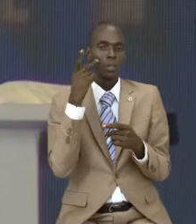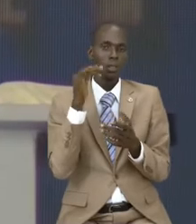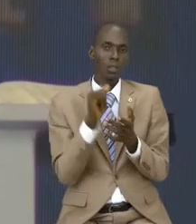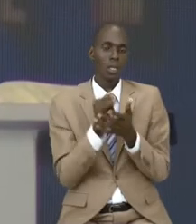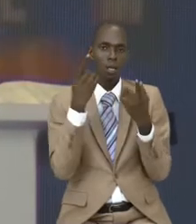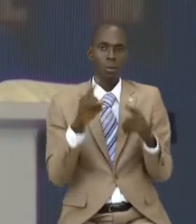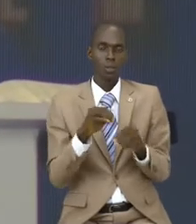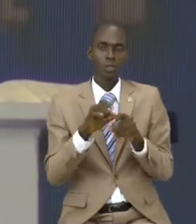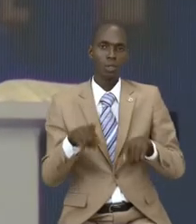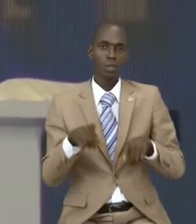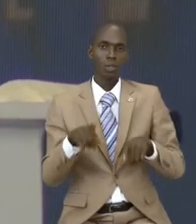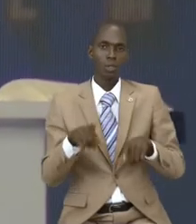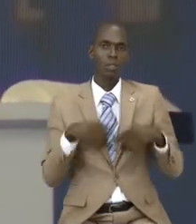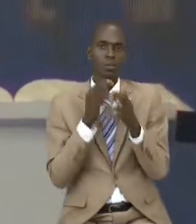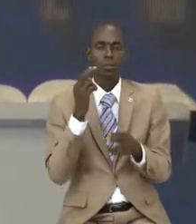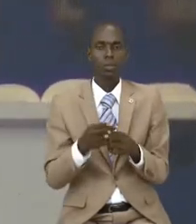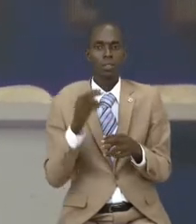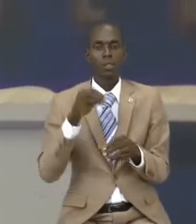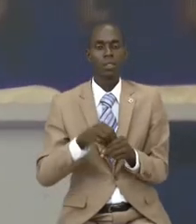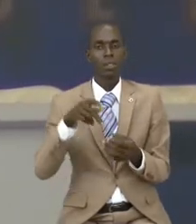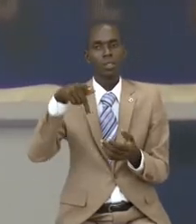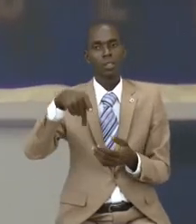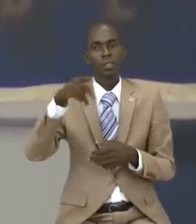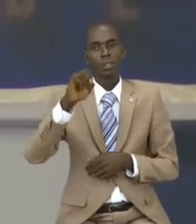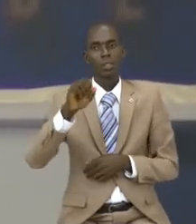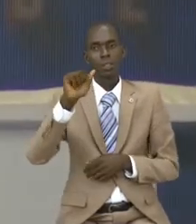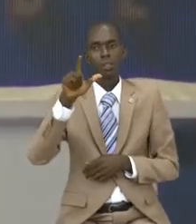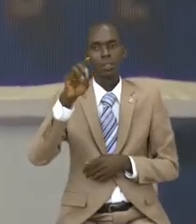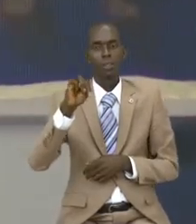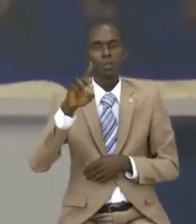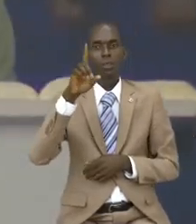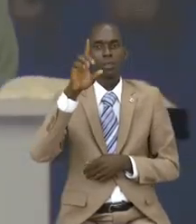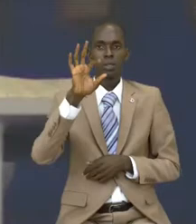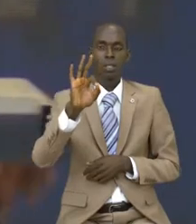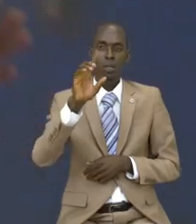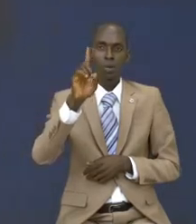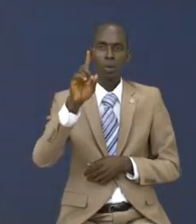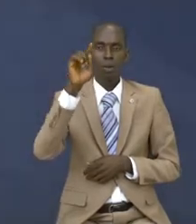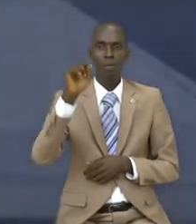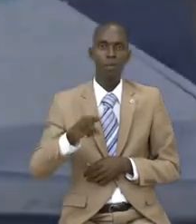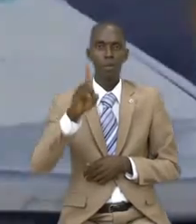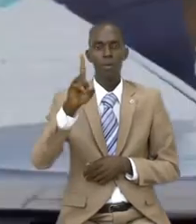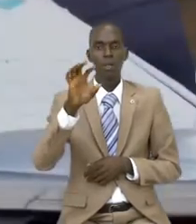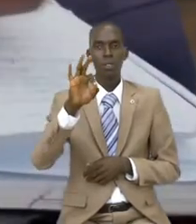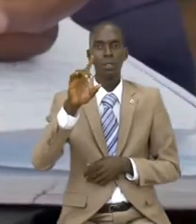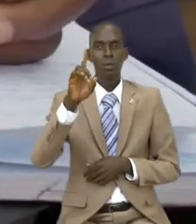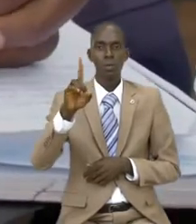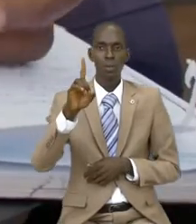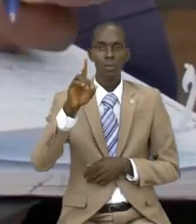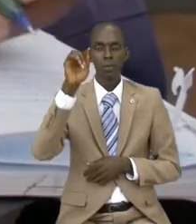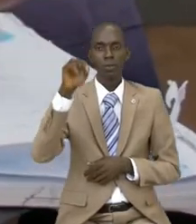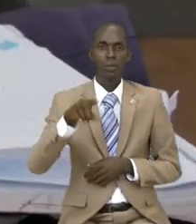life. Look at Psalm 91, verse 1. In Psalm 91, verse